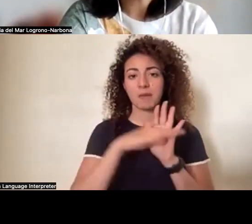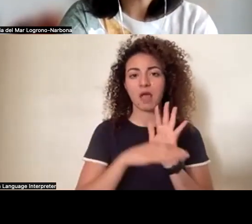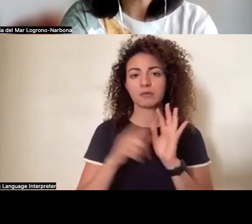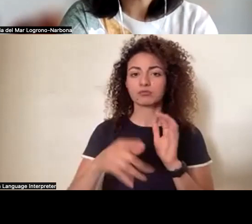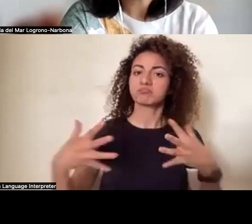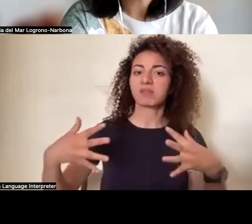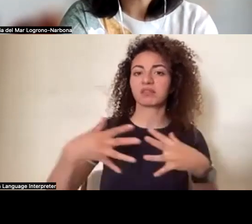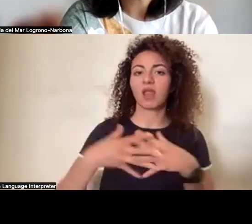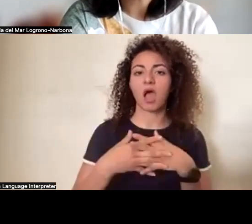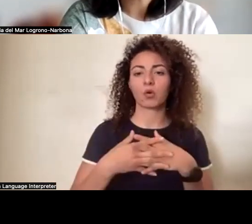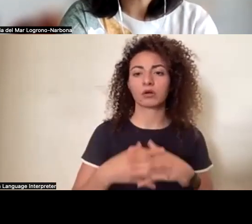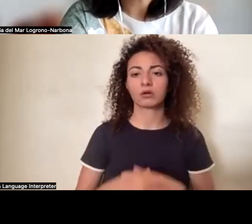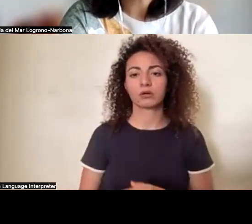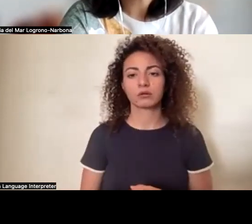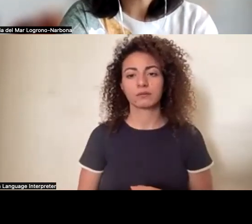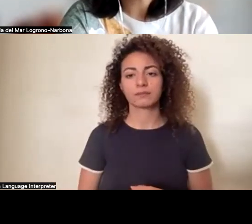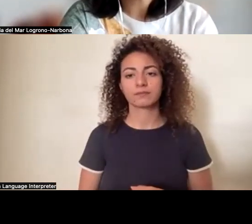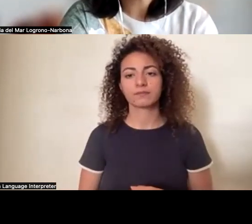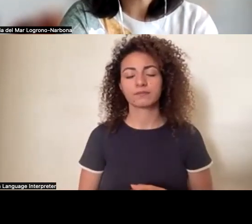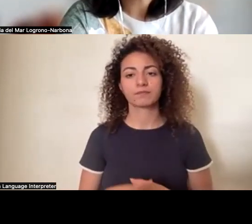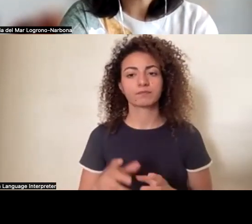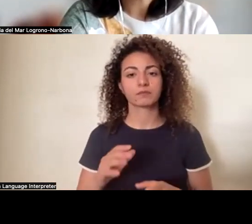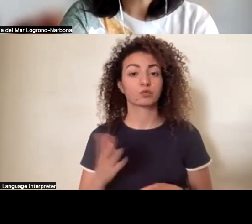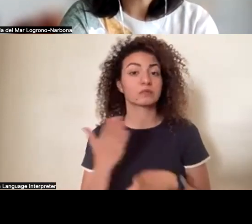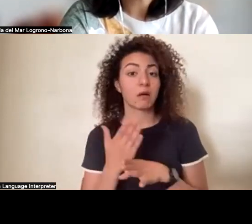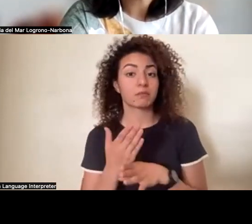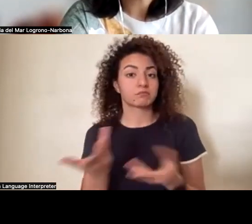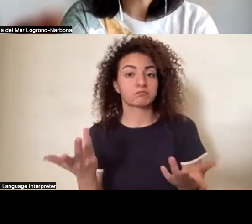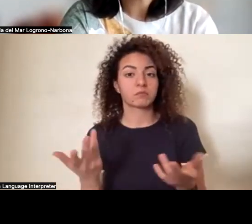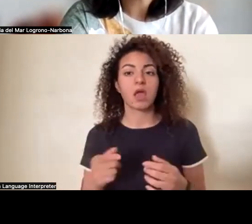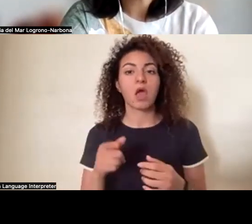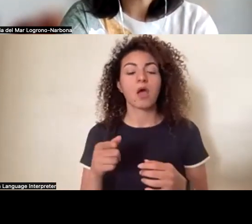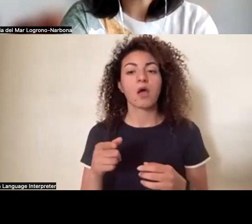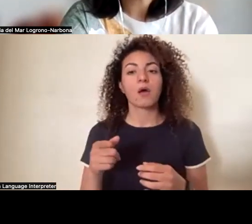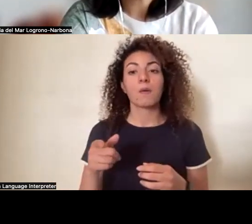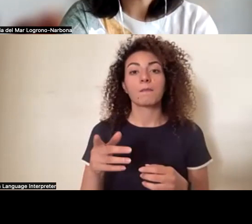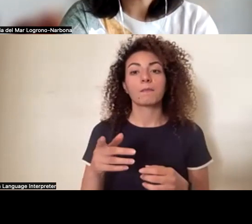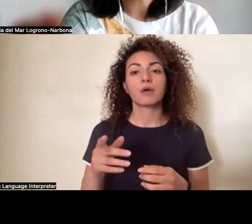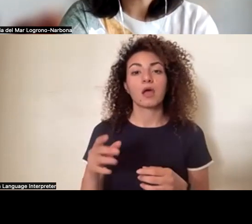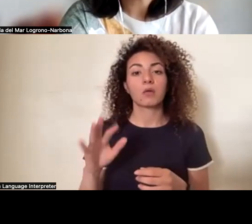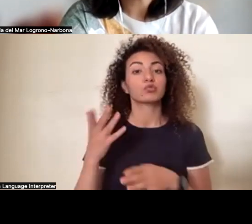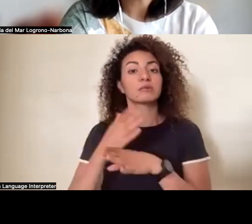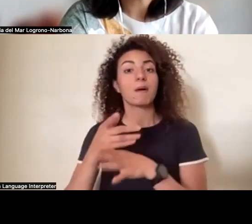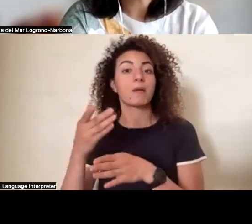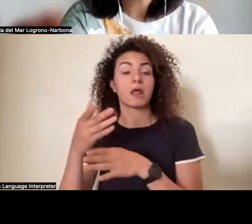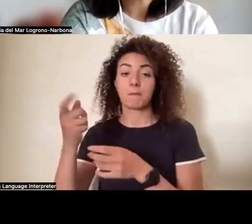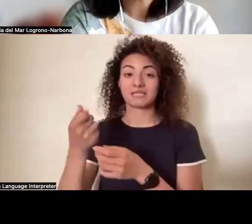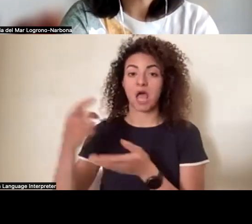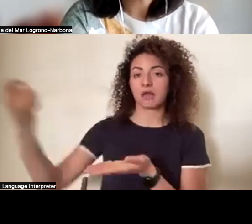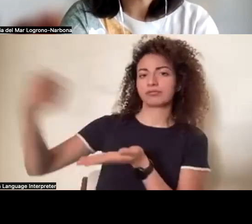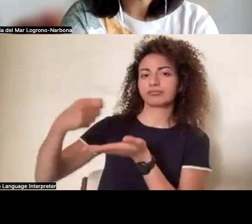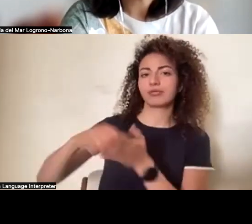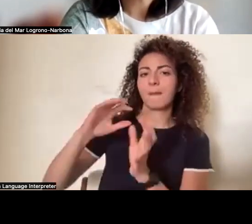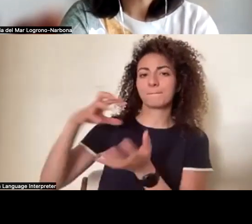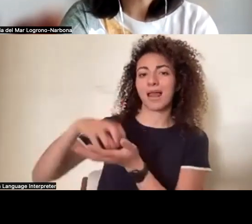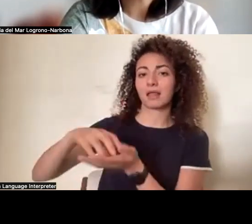collaborative on or cooperative on that part? It is because of the funding coming from abroad, and